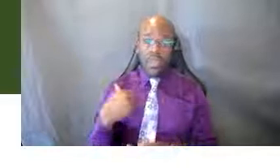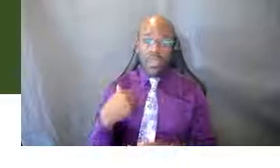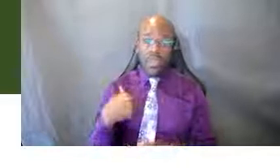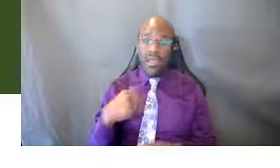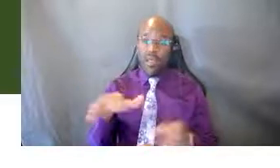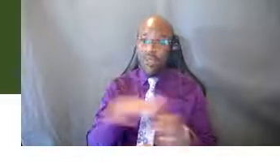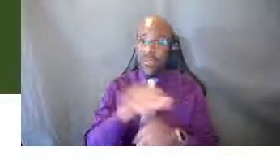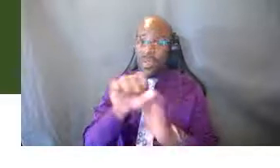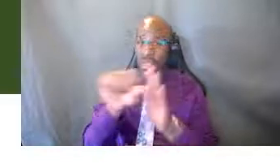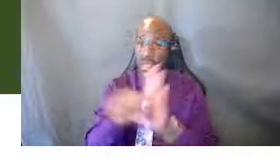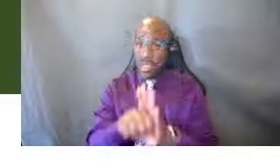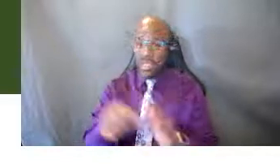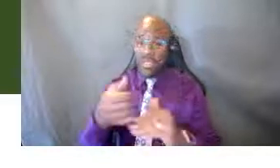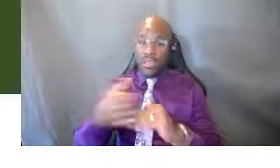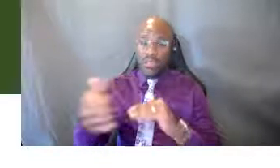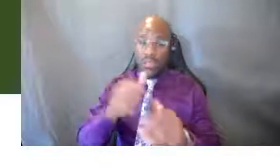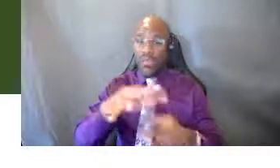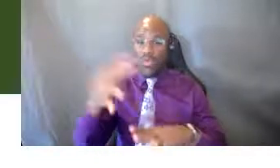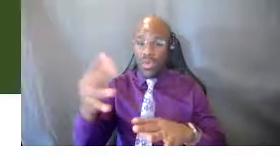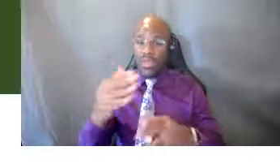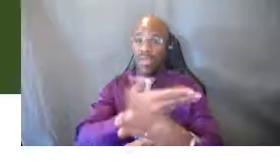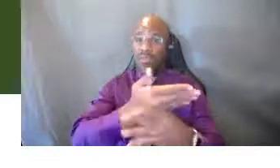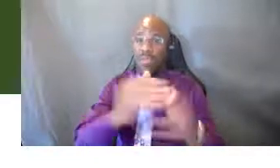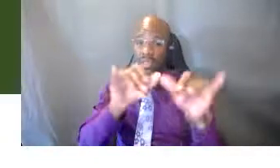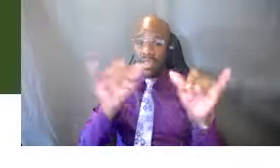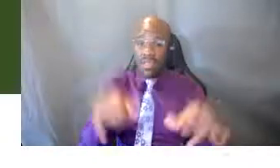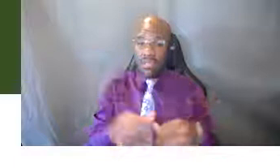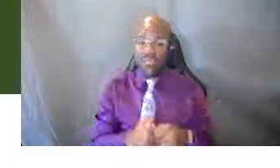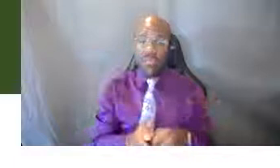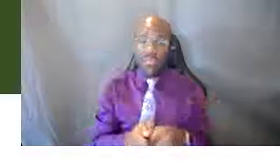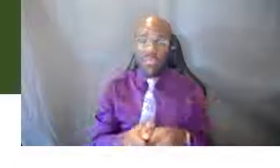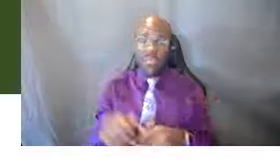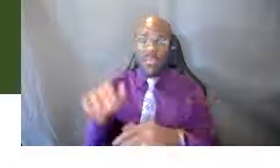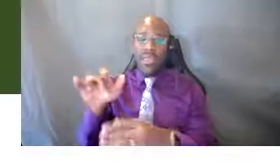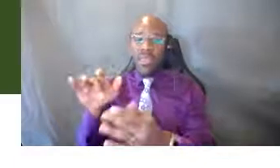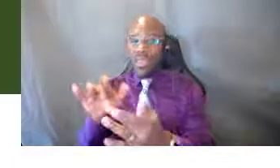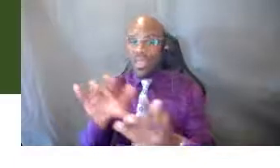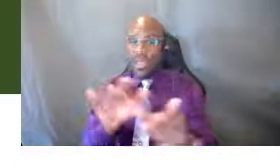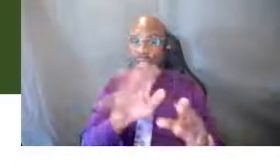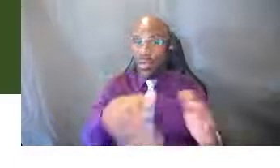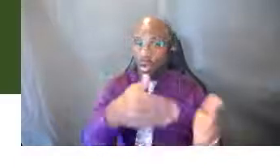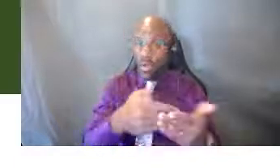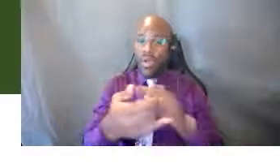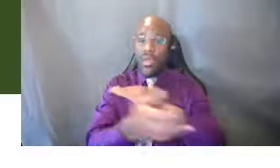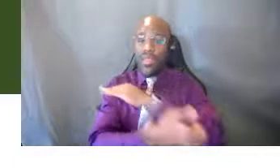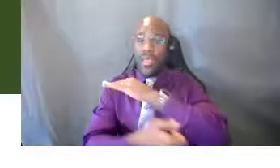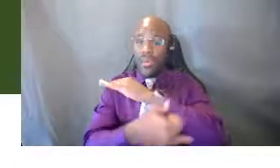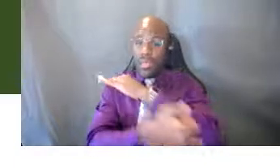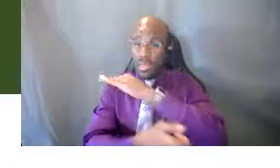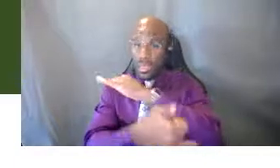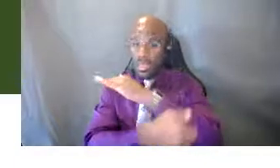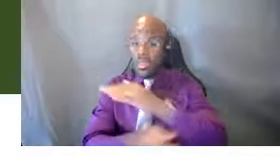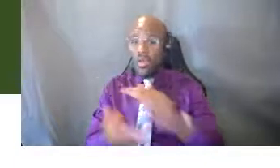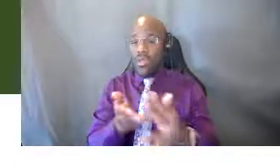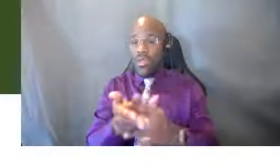all of its counties through contracts with 6 different clinics. So 6